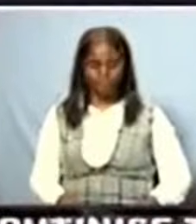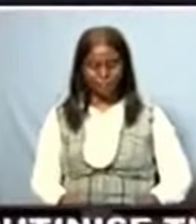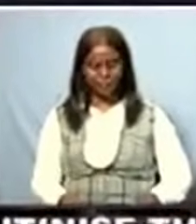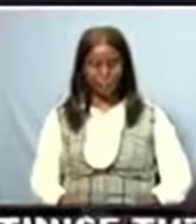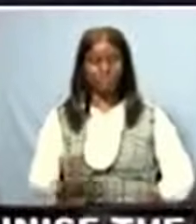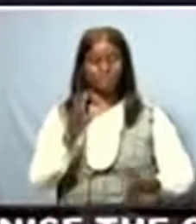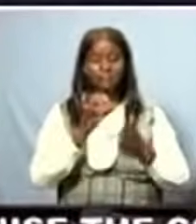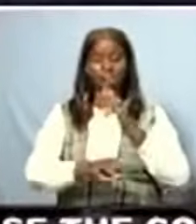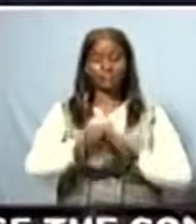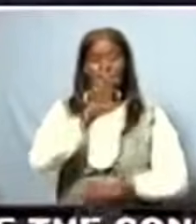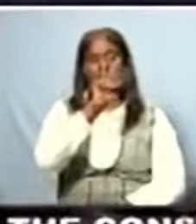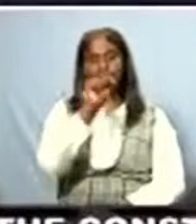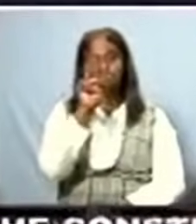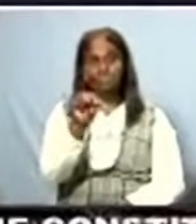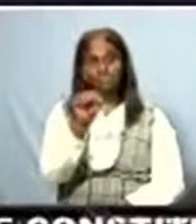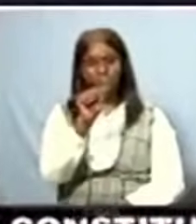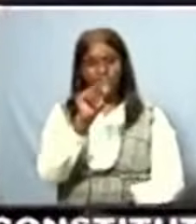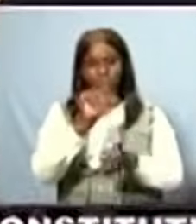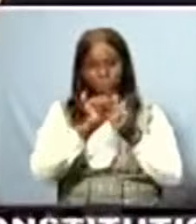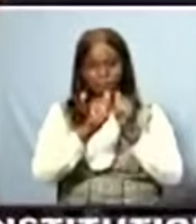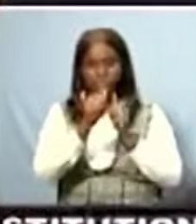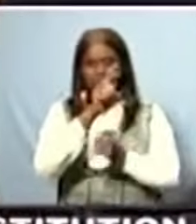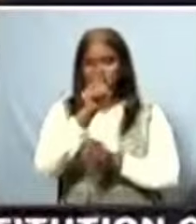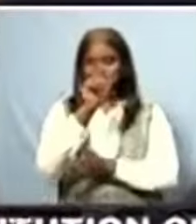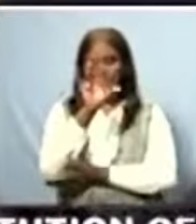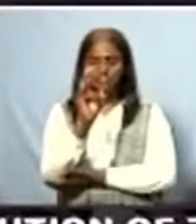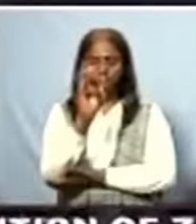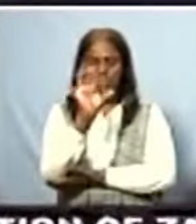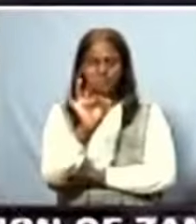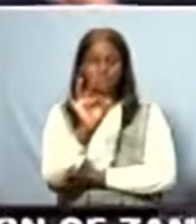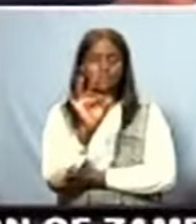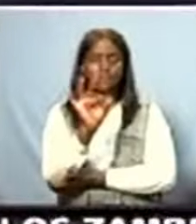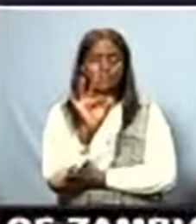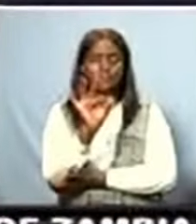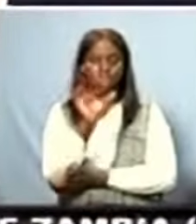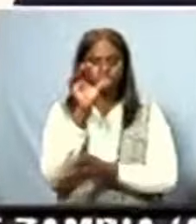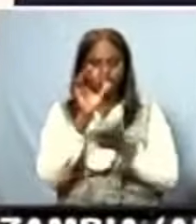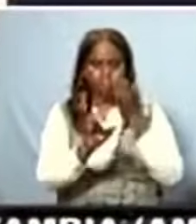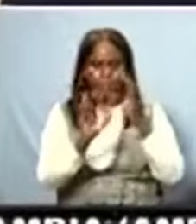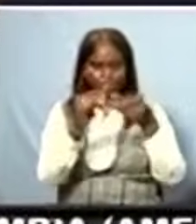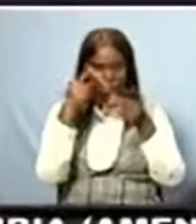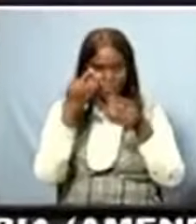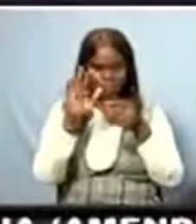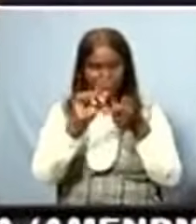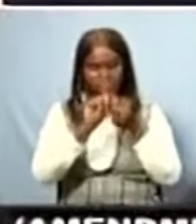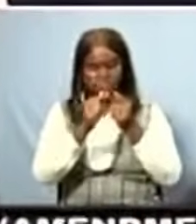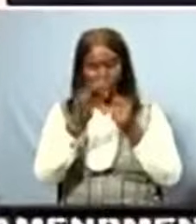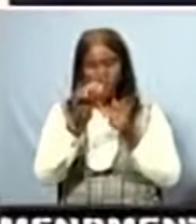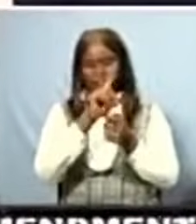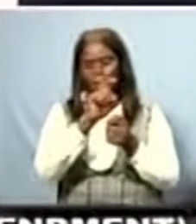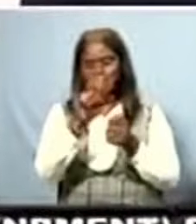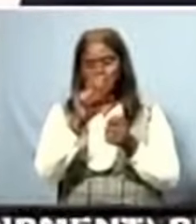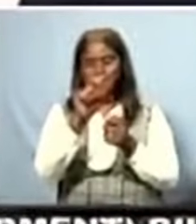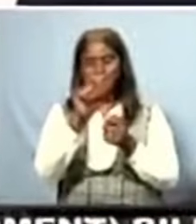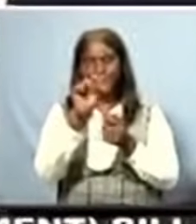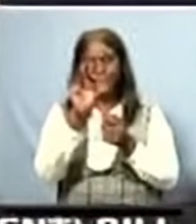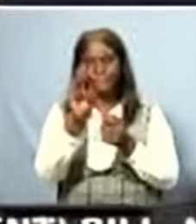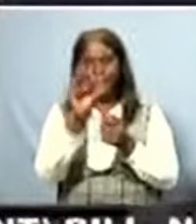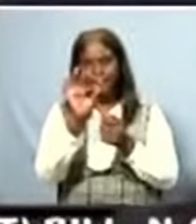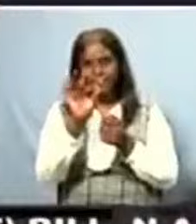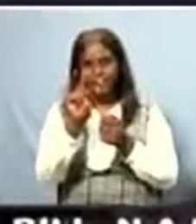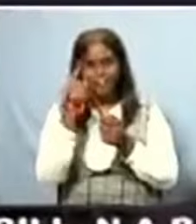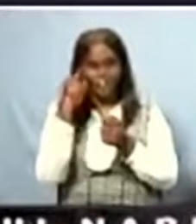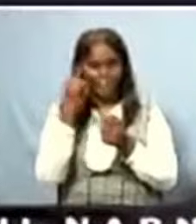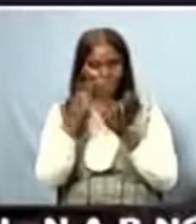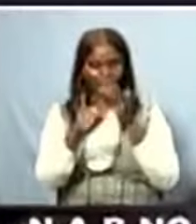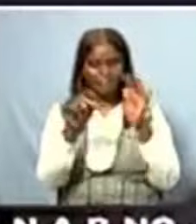Clause 22, amendment of Article 179. The clause provides for the amendment of Article 179(4)